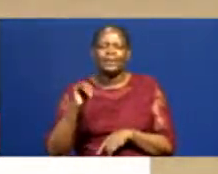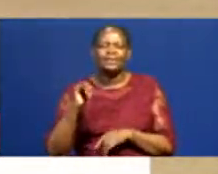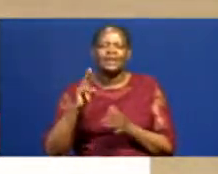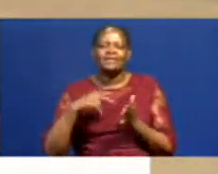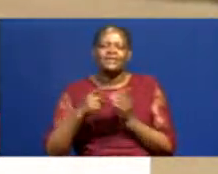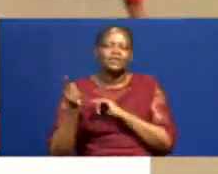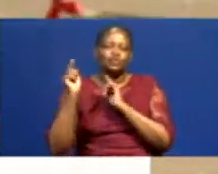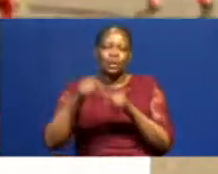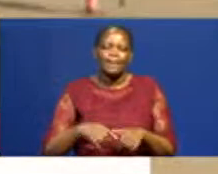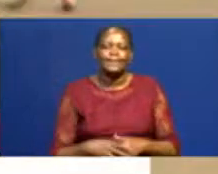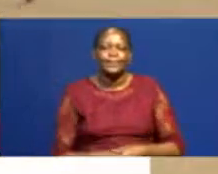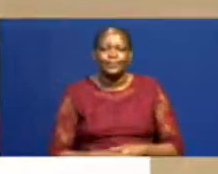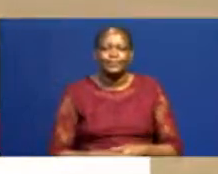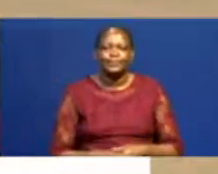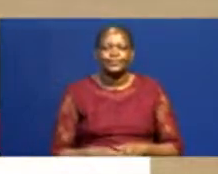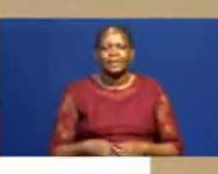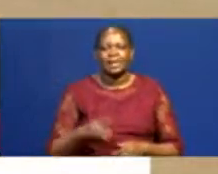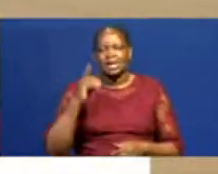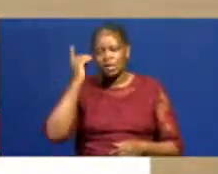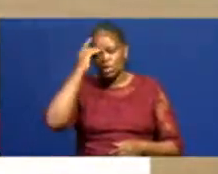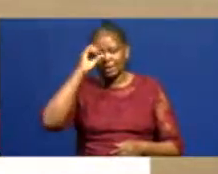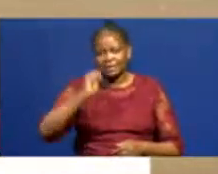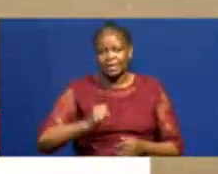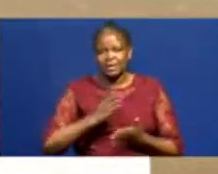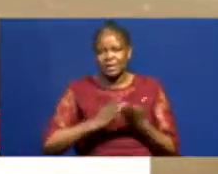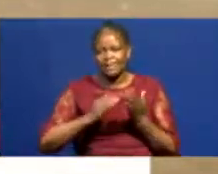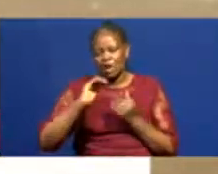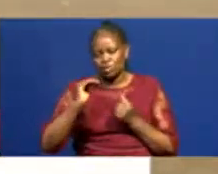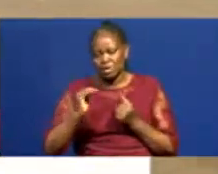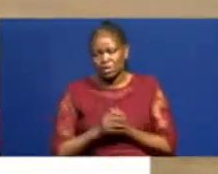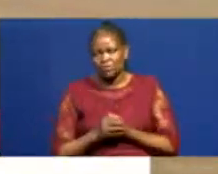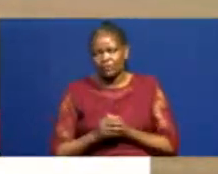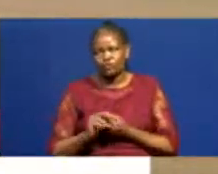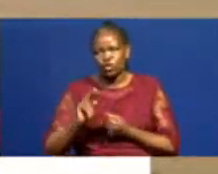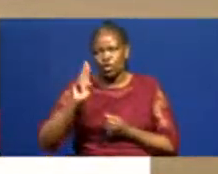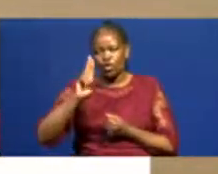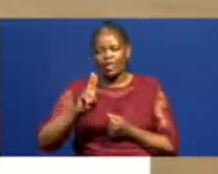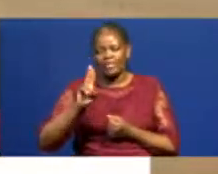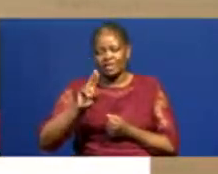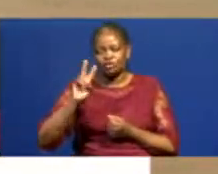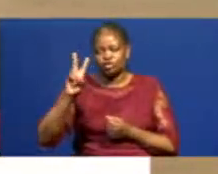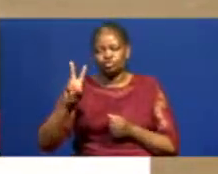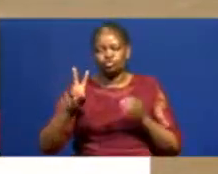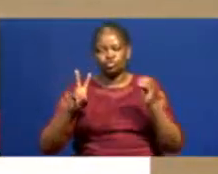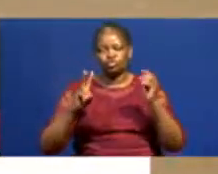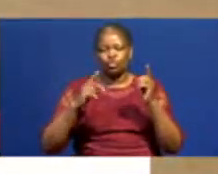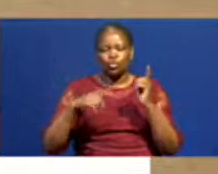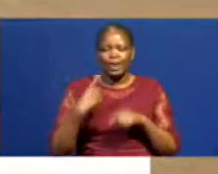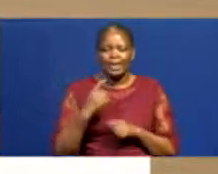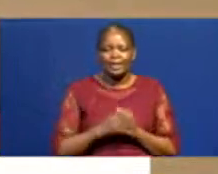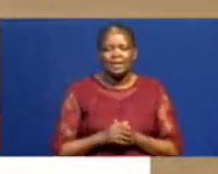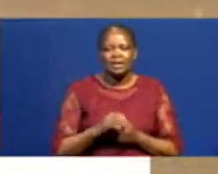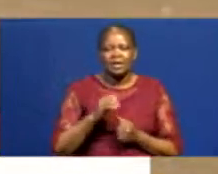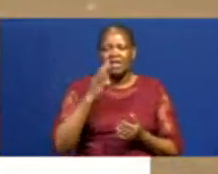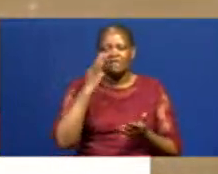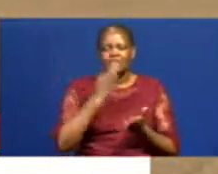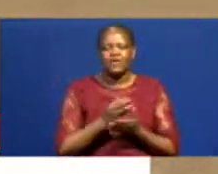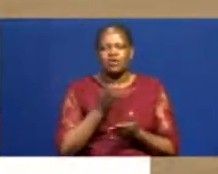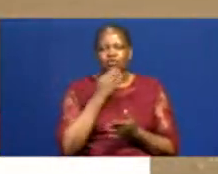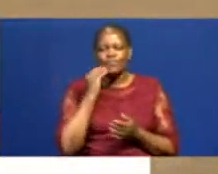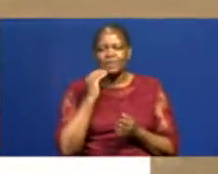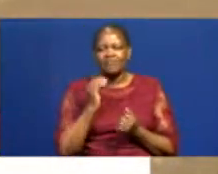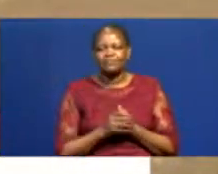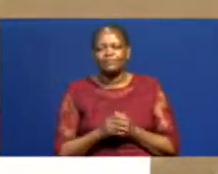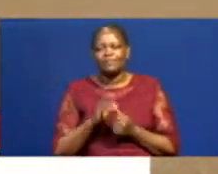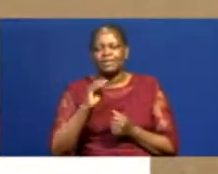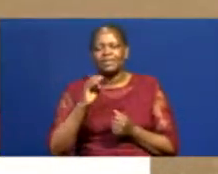the match. In Dagoretti South Sub-County, Mseto saw off Udheru Dreamers with a 2-0 win as Faith Holmes saw off Mathare ERC